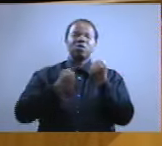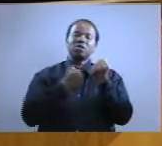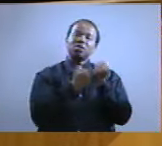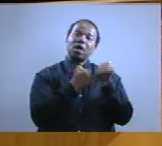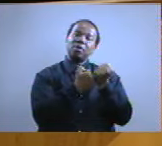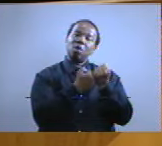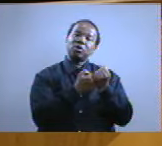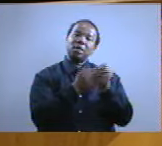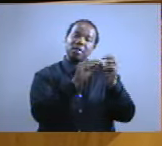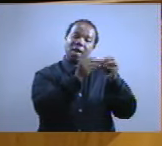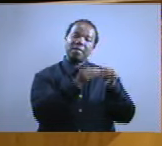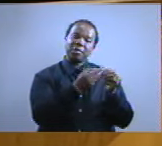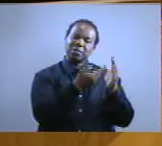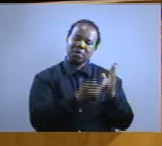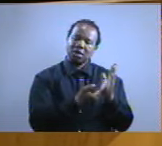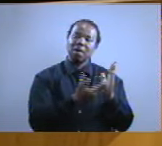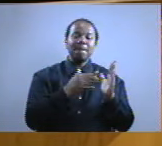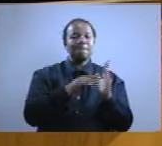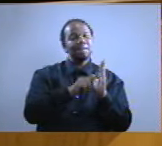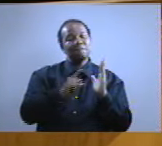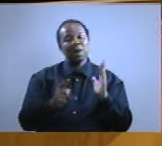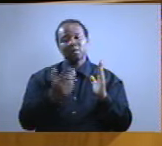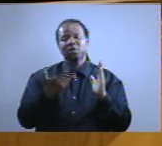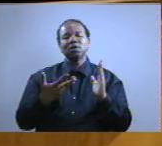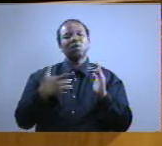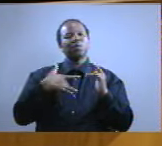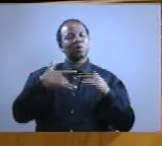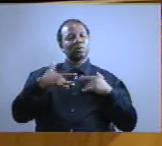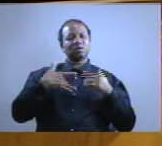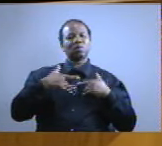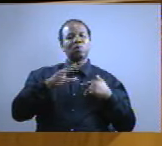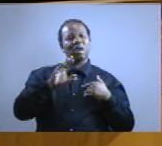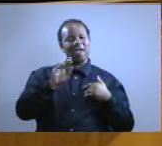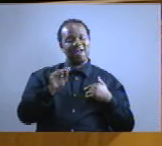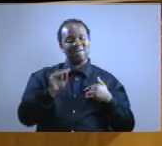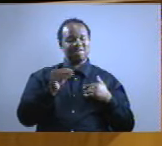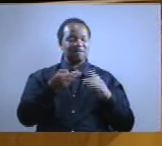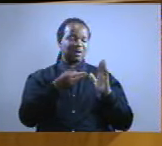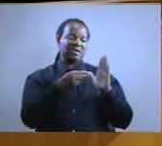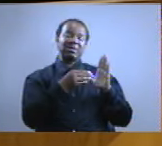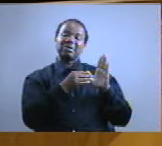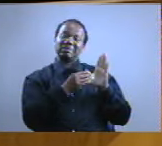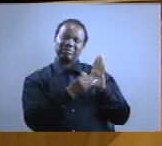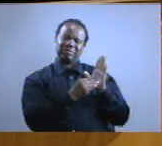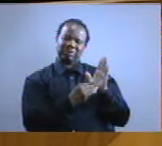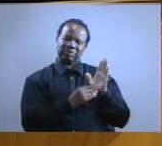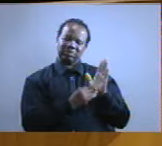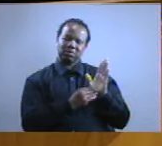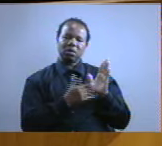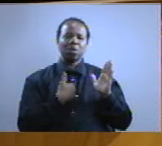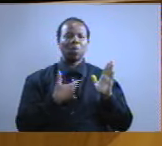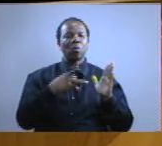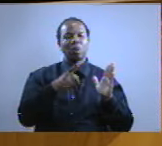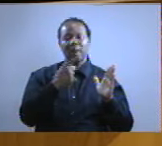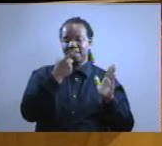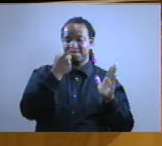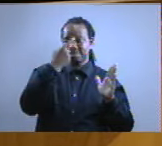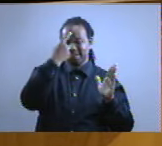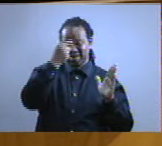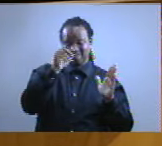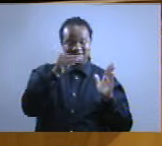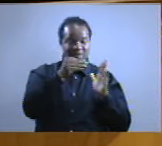Bill before this House today, we remain concerned about some provisions in the bill. We believe some of these amendments could have